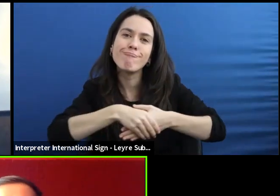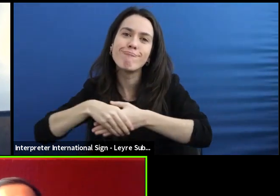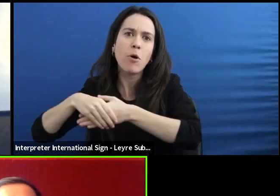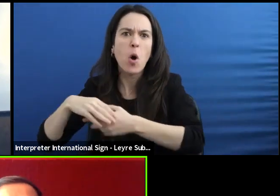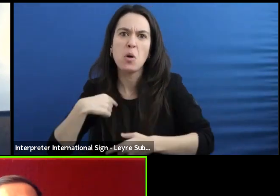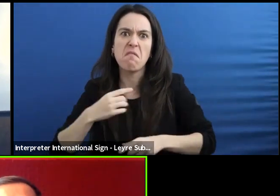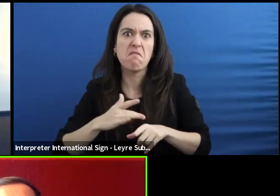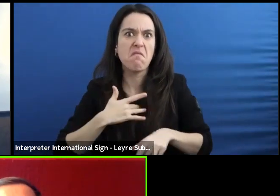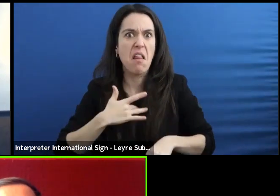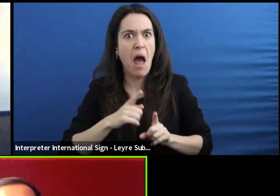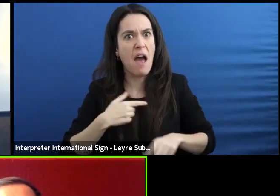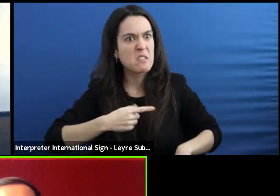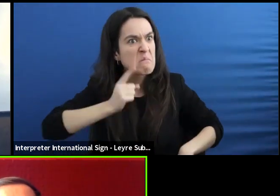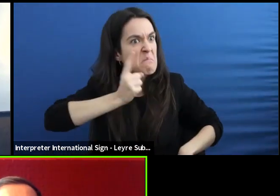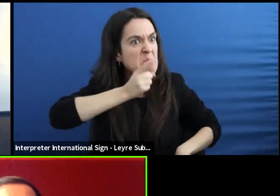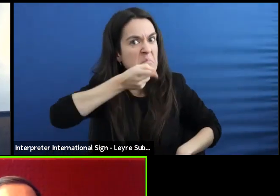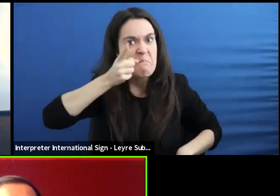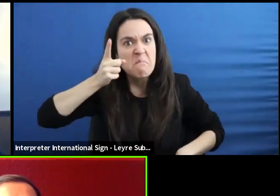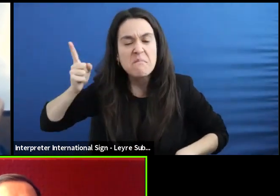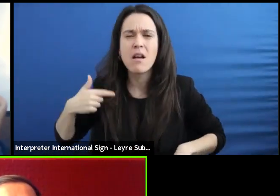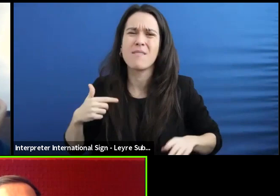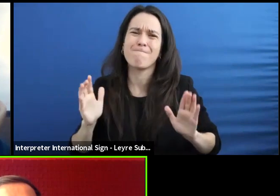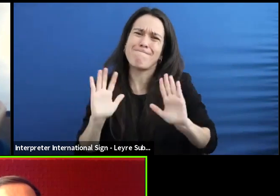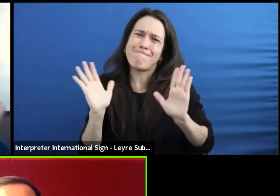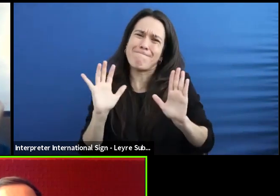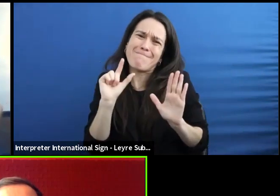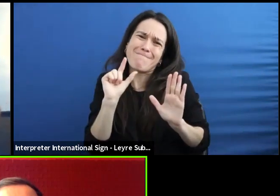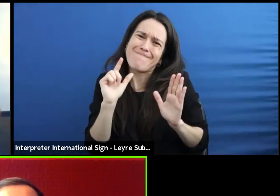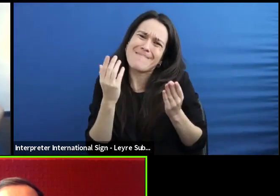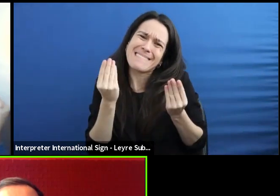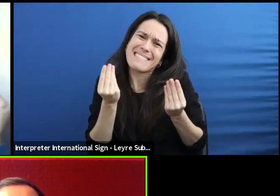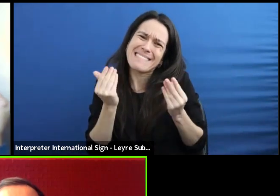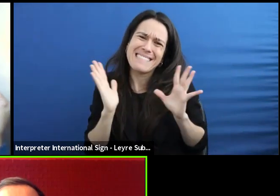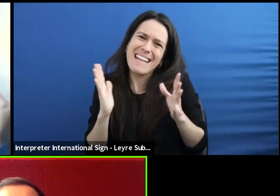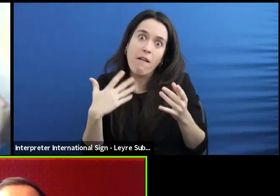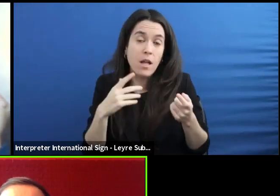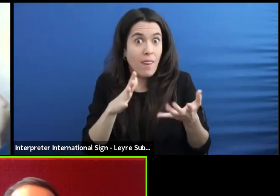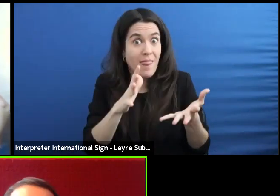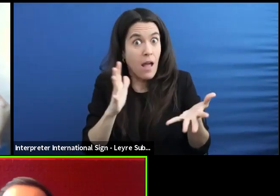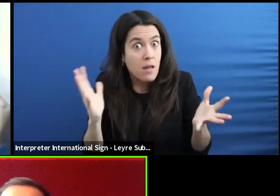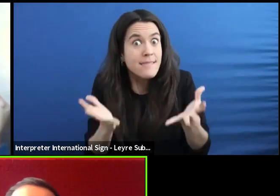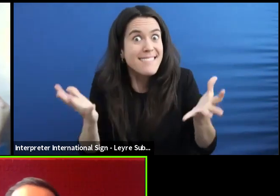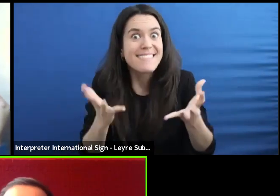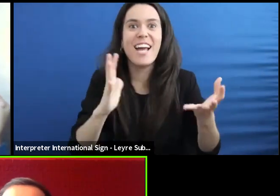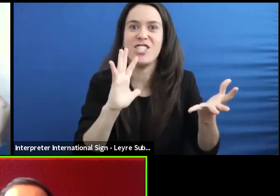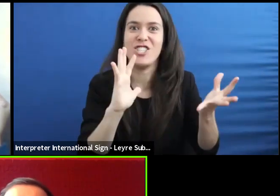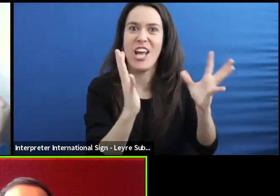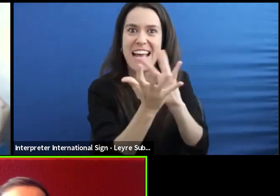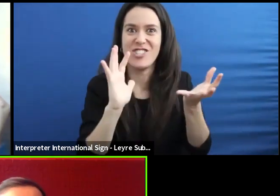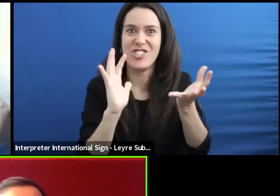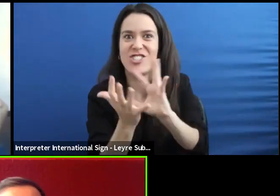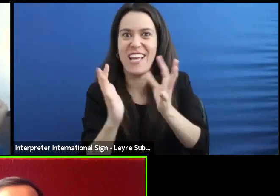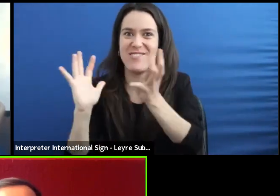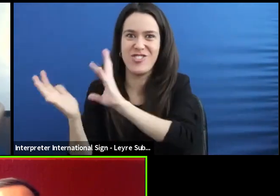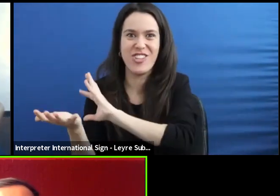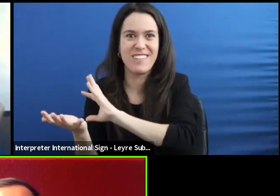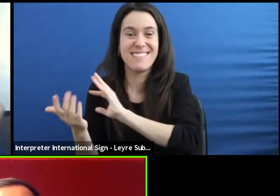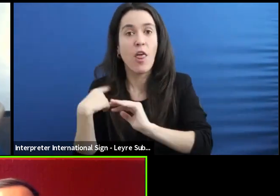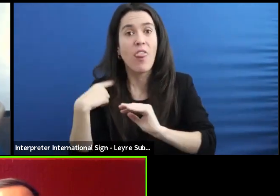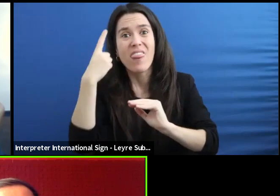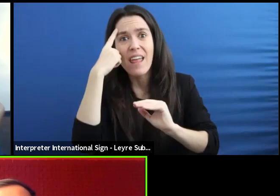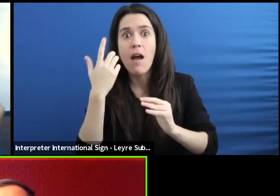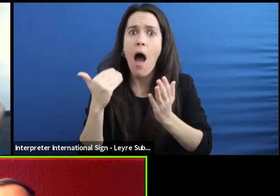all those institutions, how to perform their change. And so also focusing on the part of the dialogue